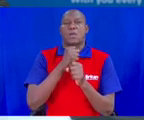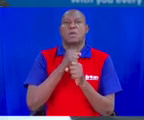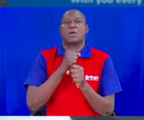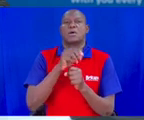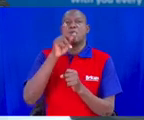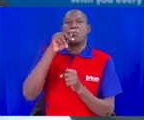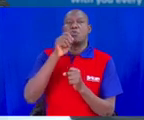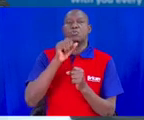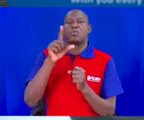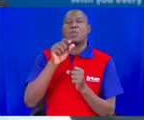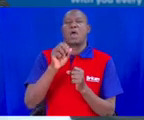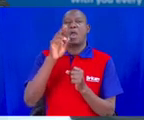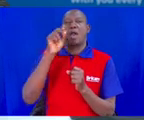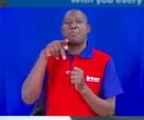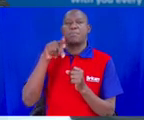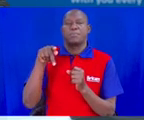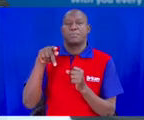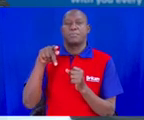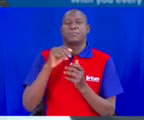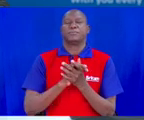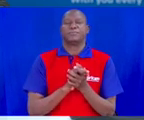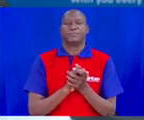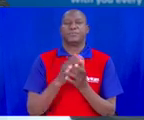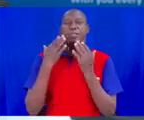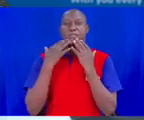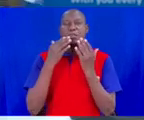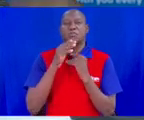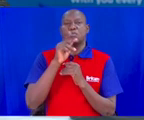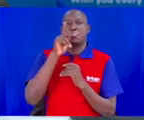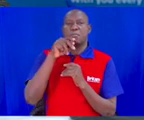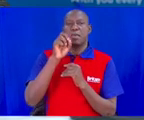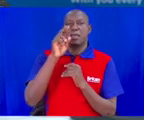app. Thank you. Thank you, Penina.